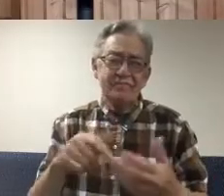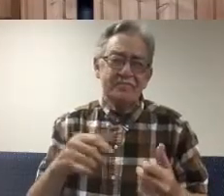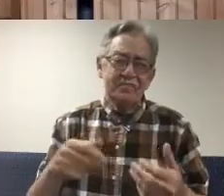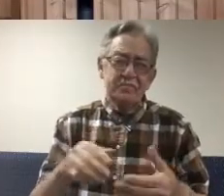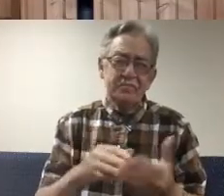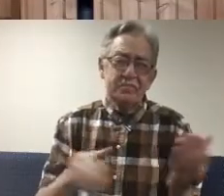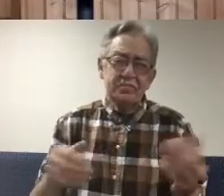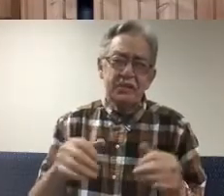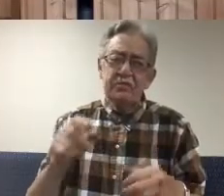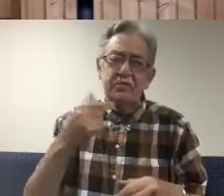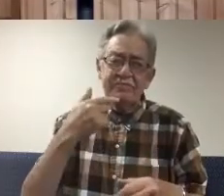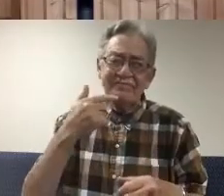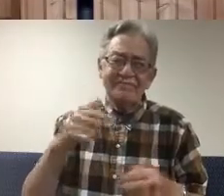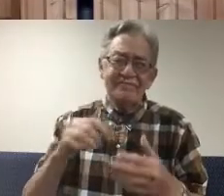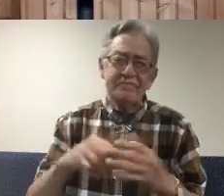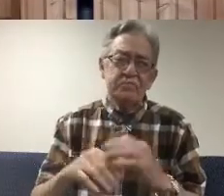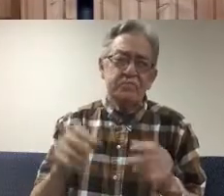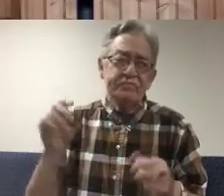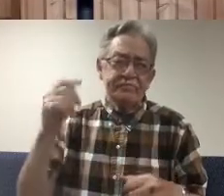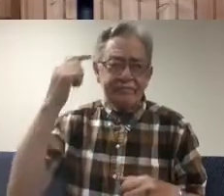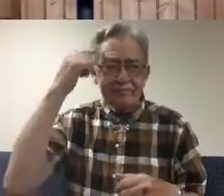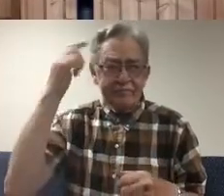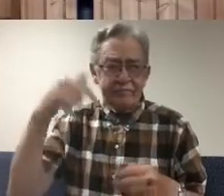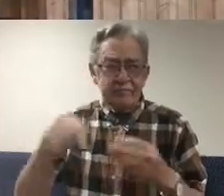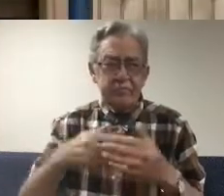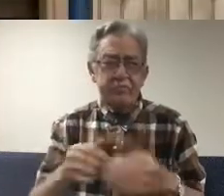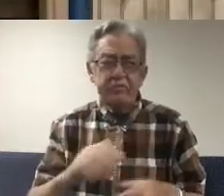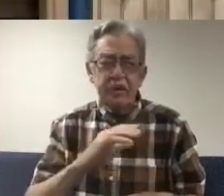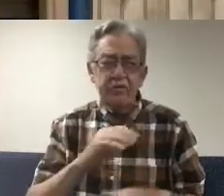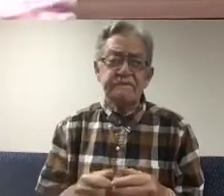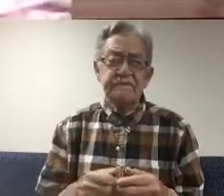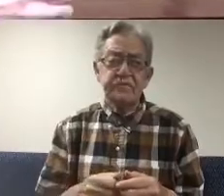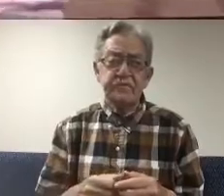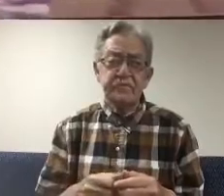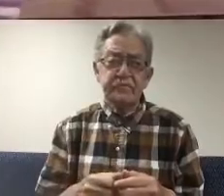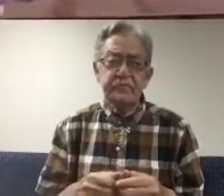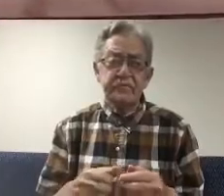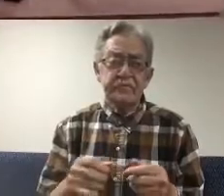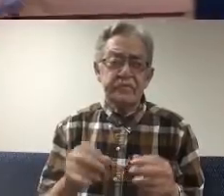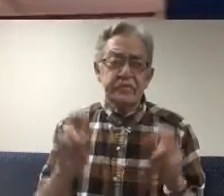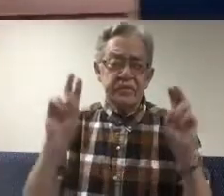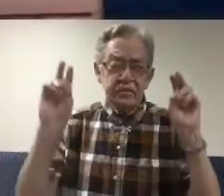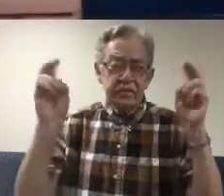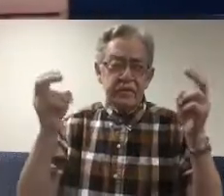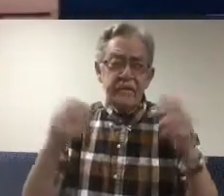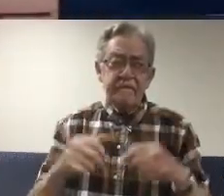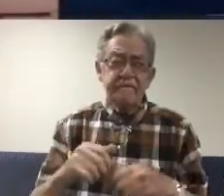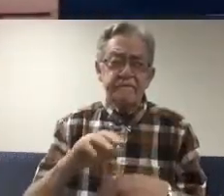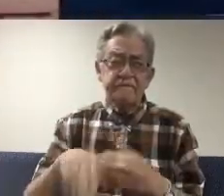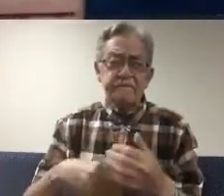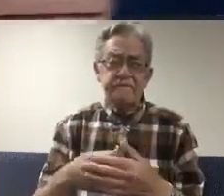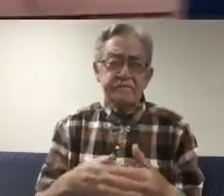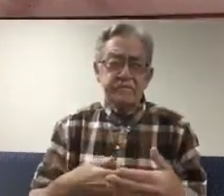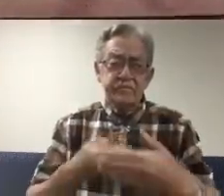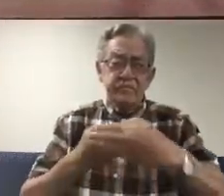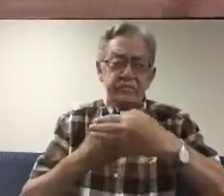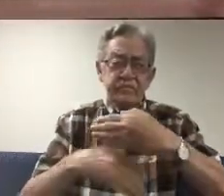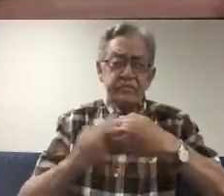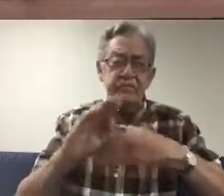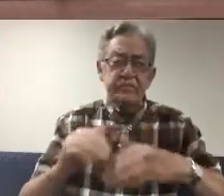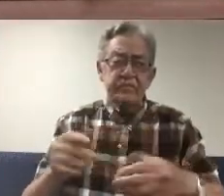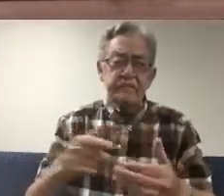identity that He is involved in you having may be different than what you have sought after, or what maybe the culture